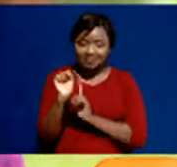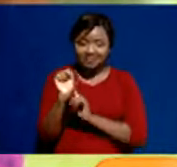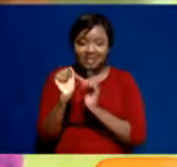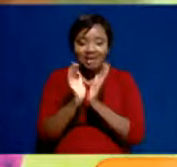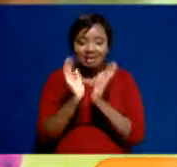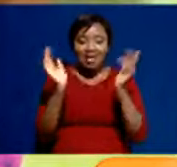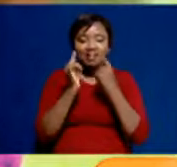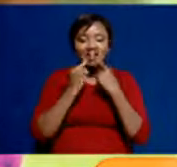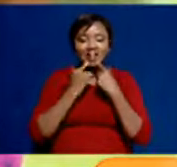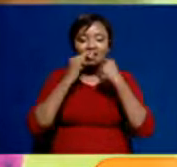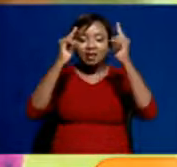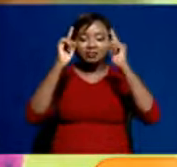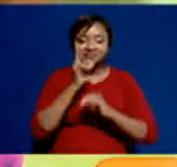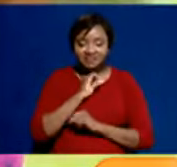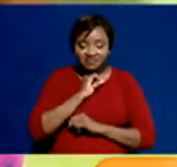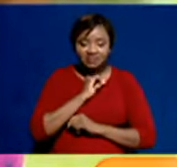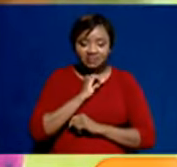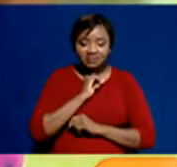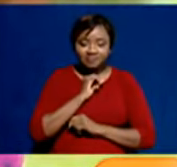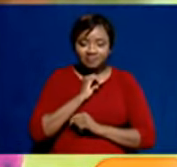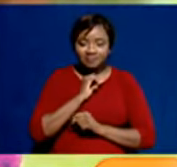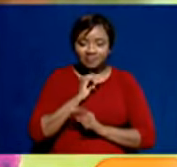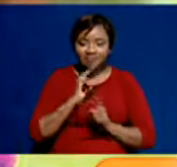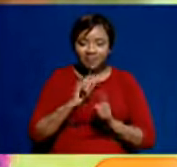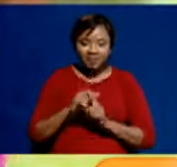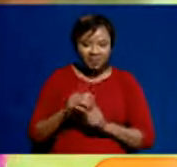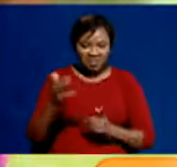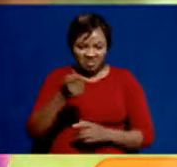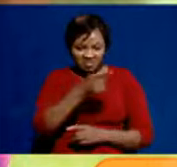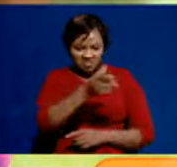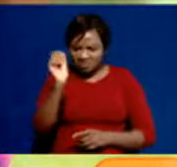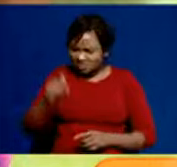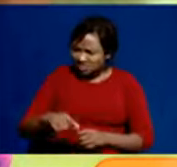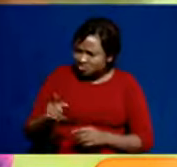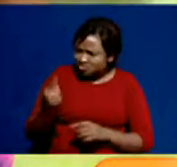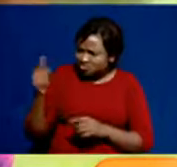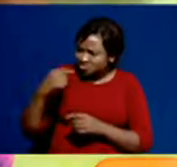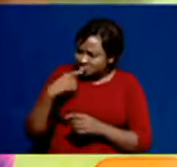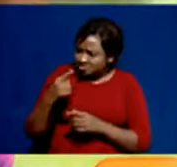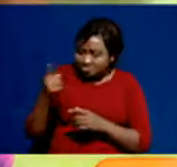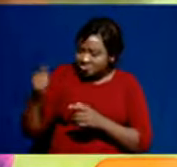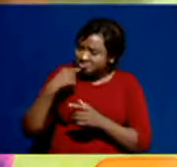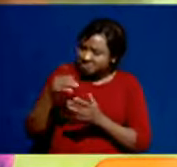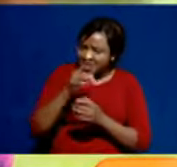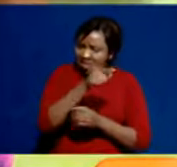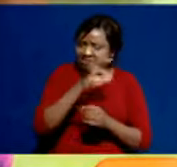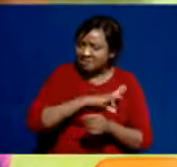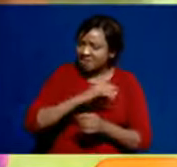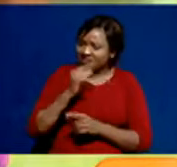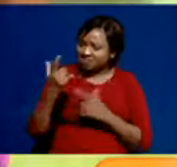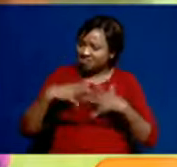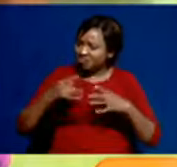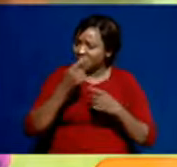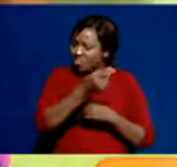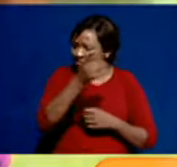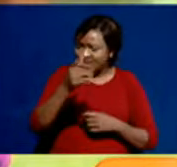I'm talking about when you said that to benefit cronies. Those it are is to benefit because the investigation. Who